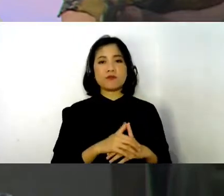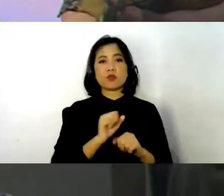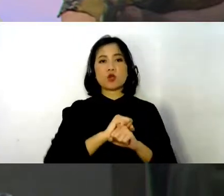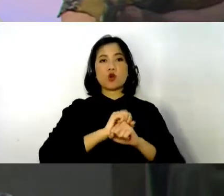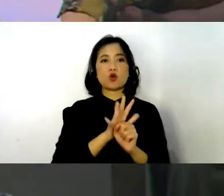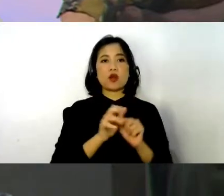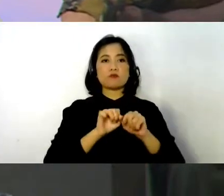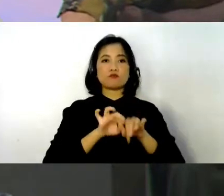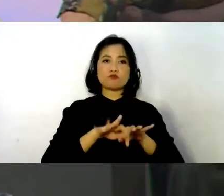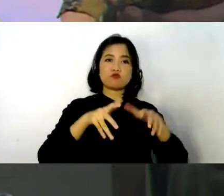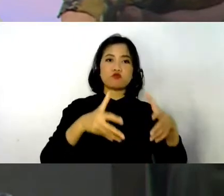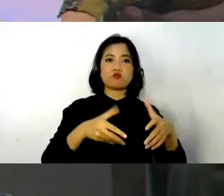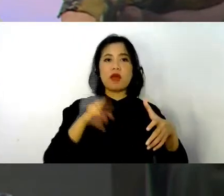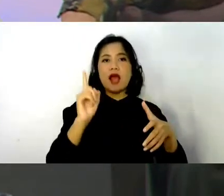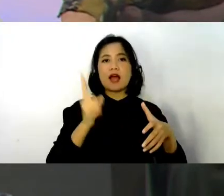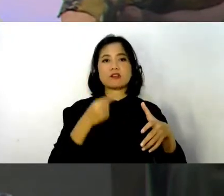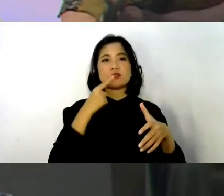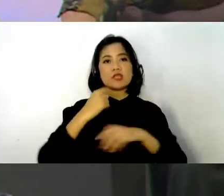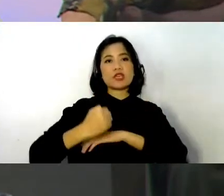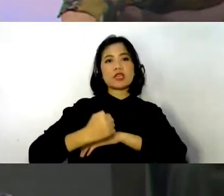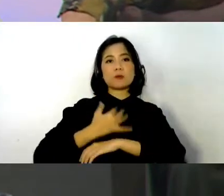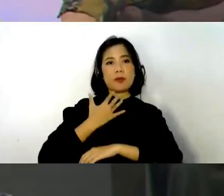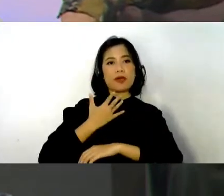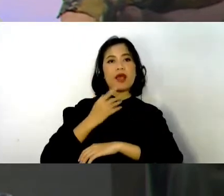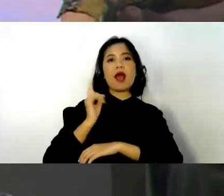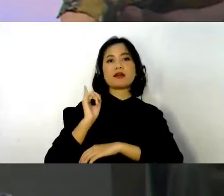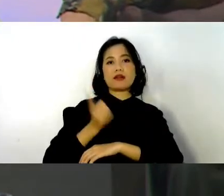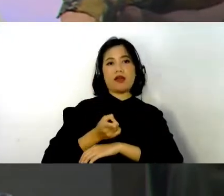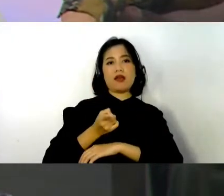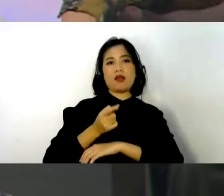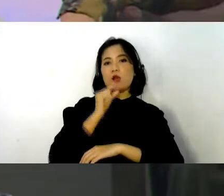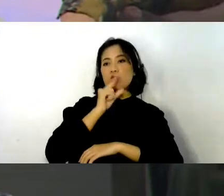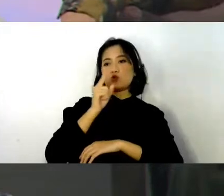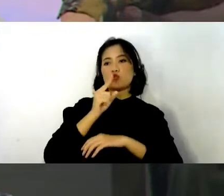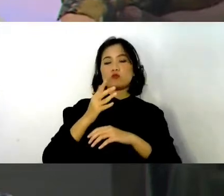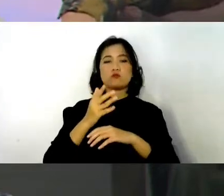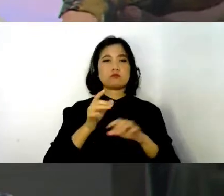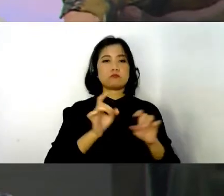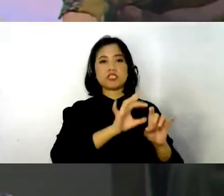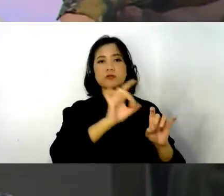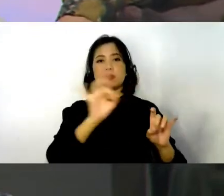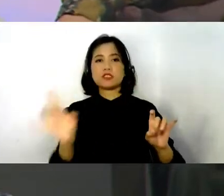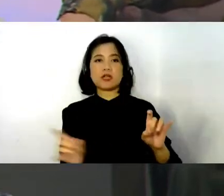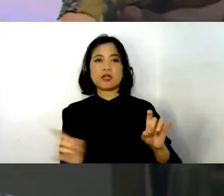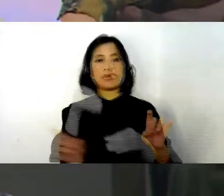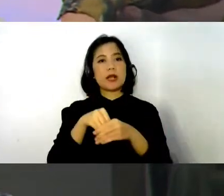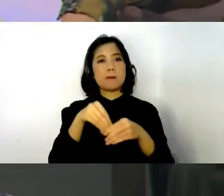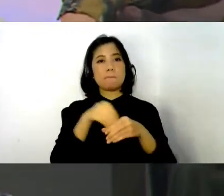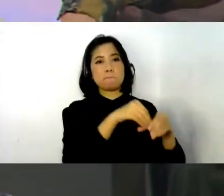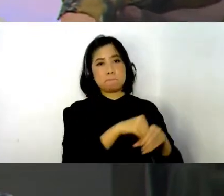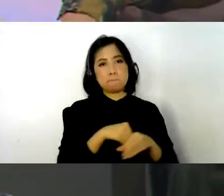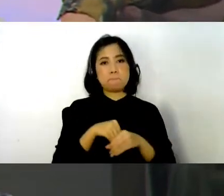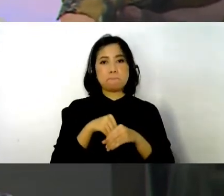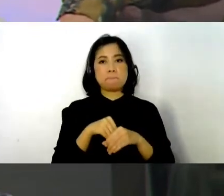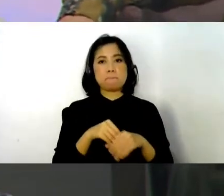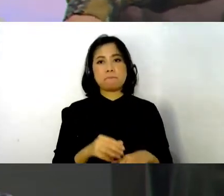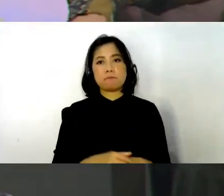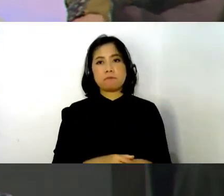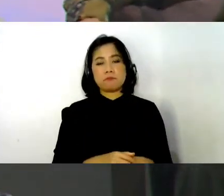first, whenever they become mayors, governors, and bupatis, our budget is low. I mean, of